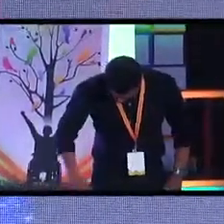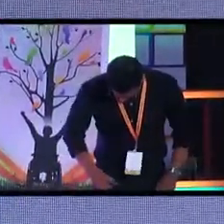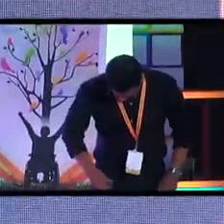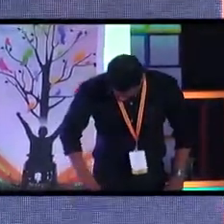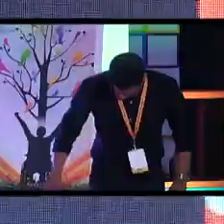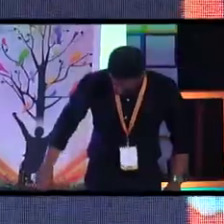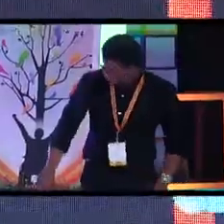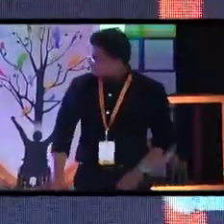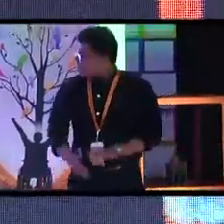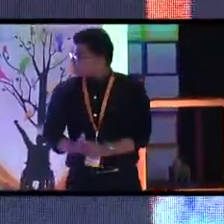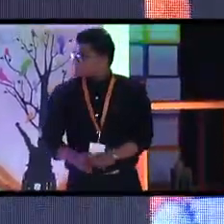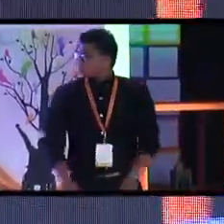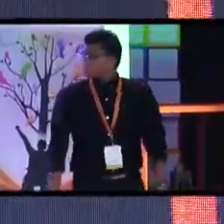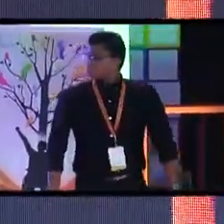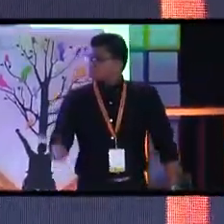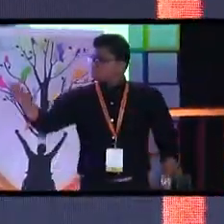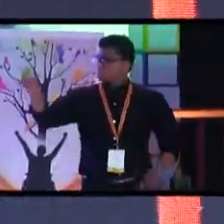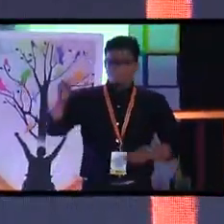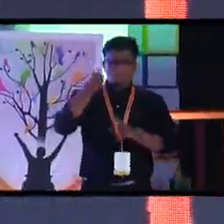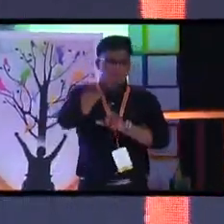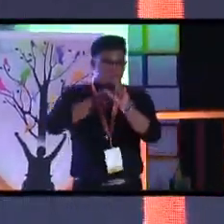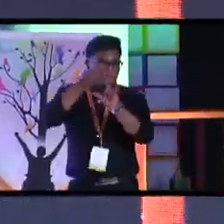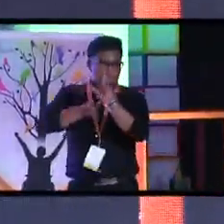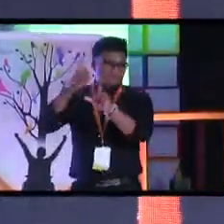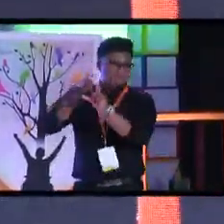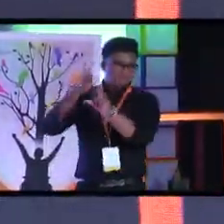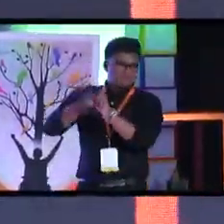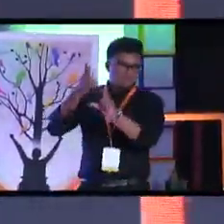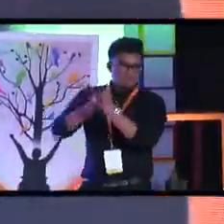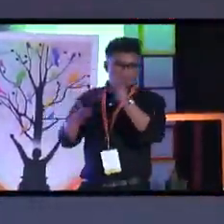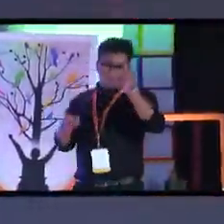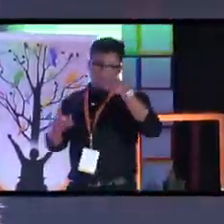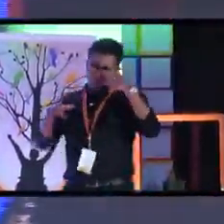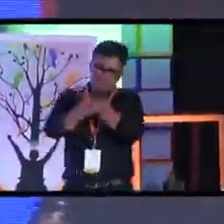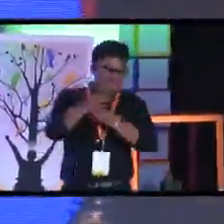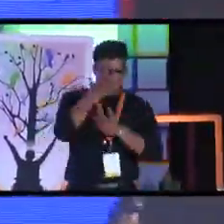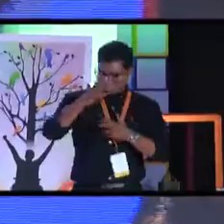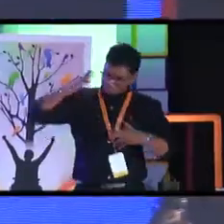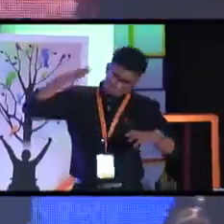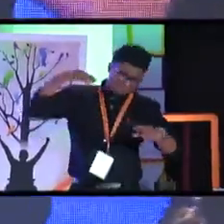this is my sixth year at the Inclusion Summit. I've never missed anyone.